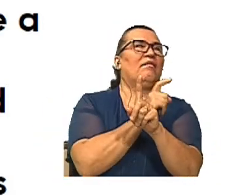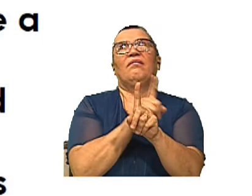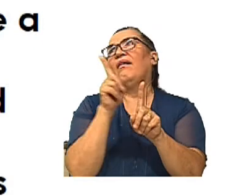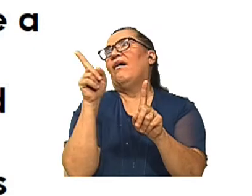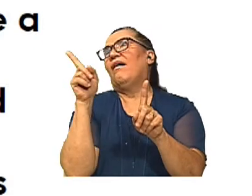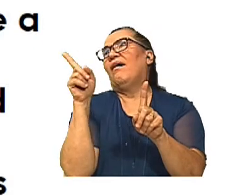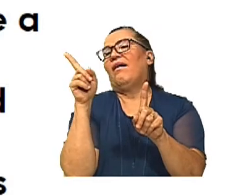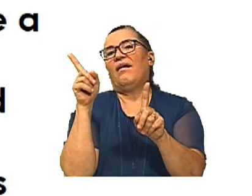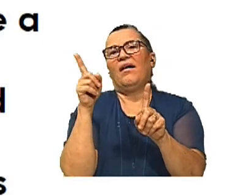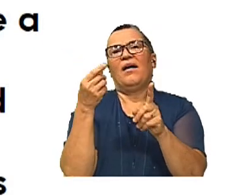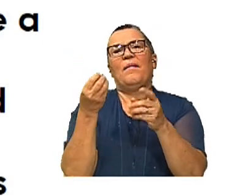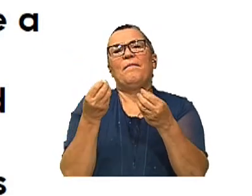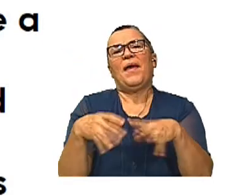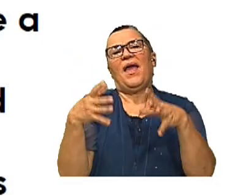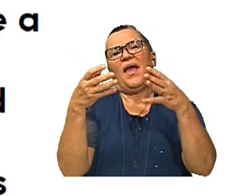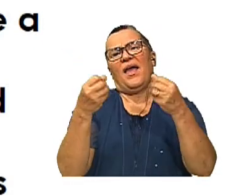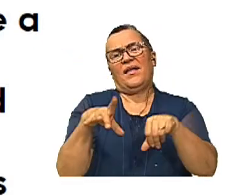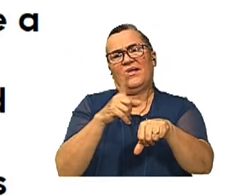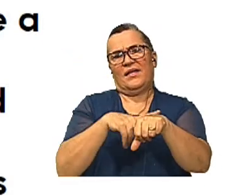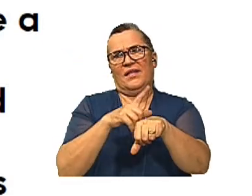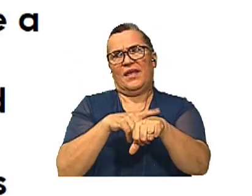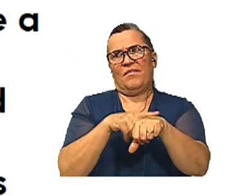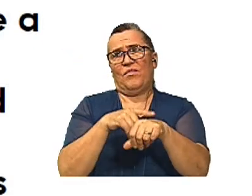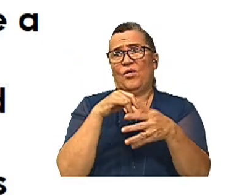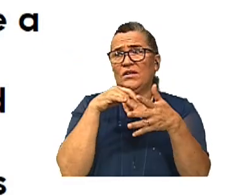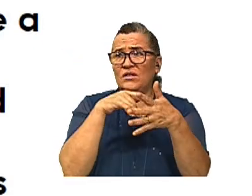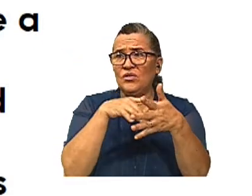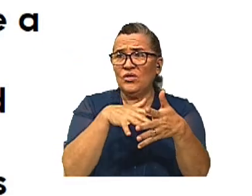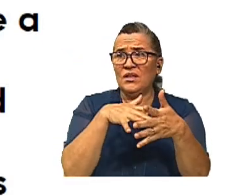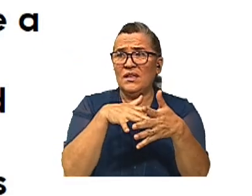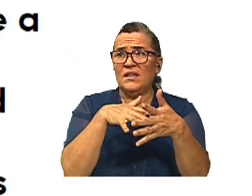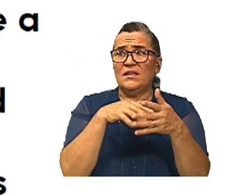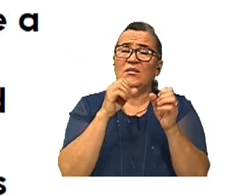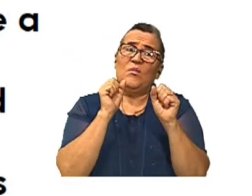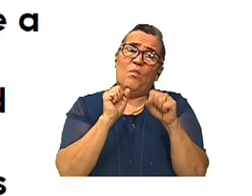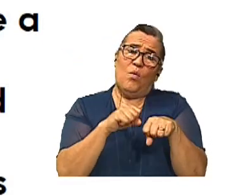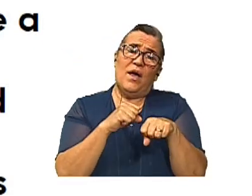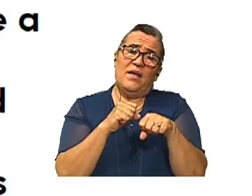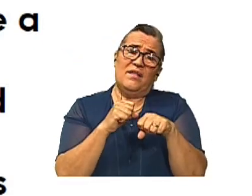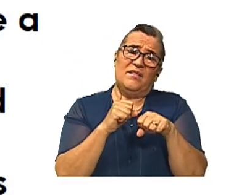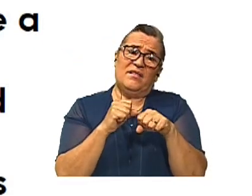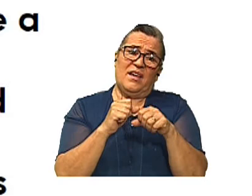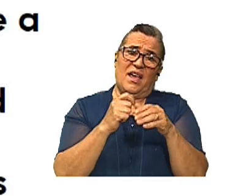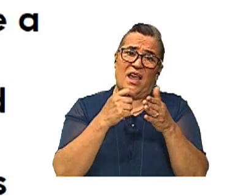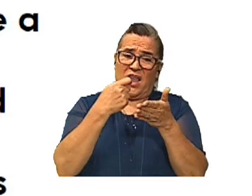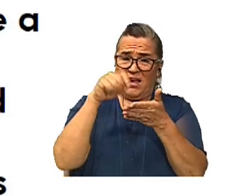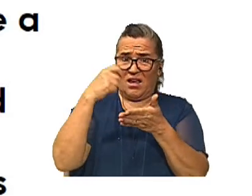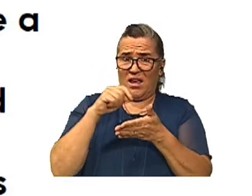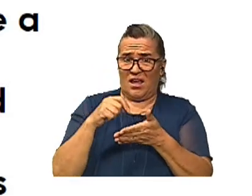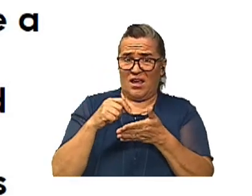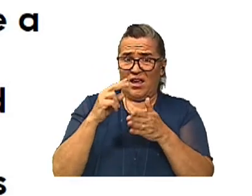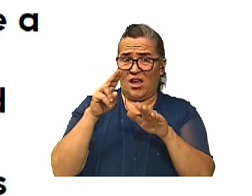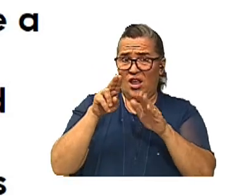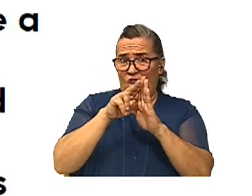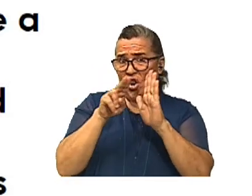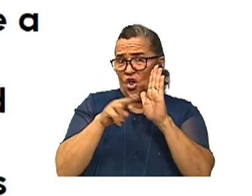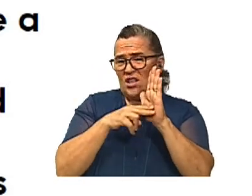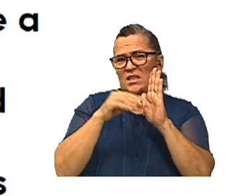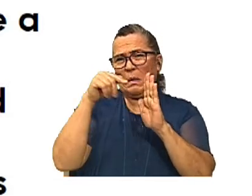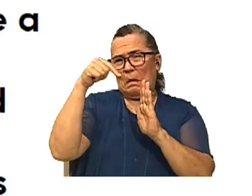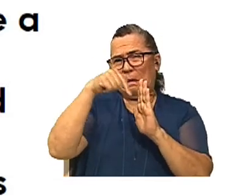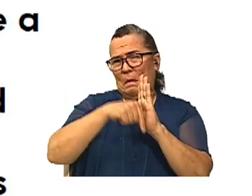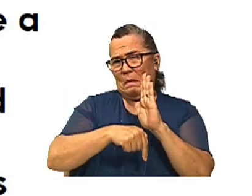lot of your time. Students could get poor grades and unfortunately, they can cheat